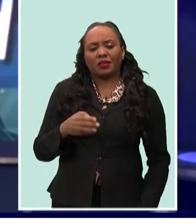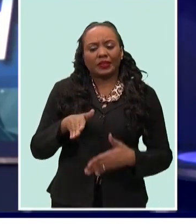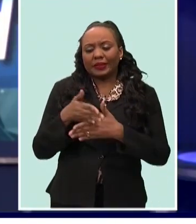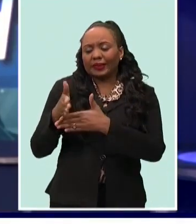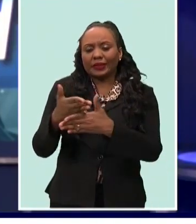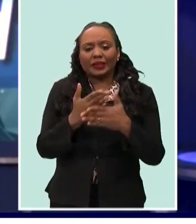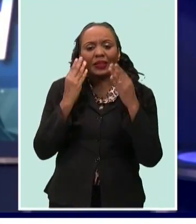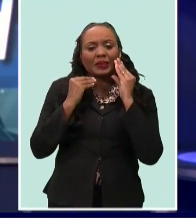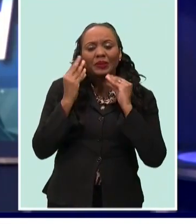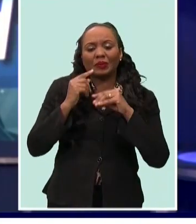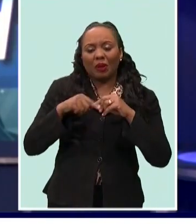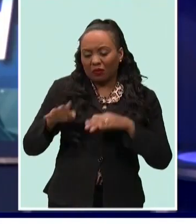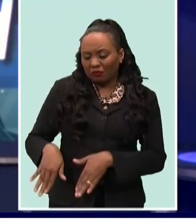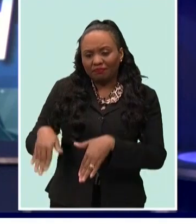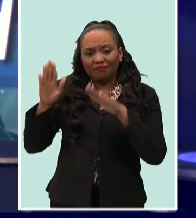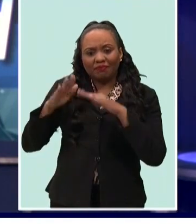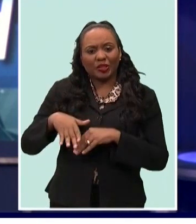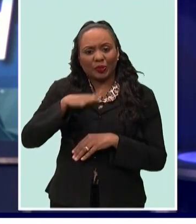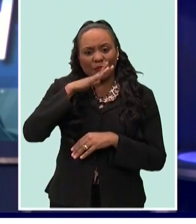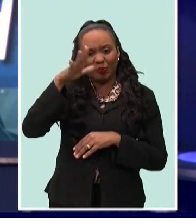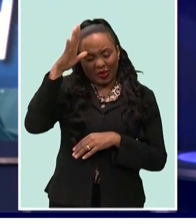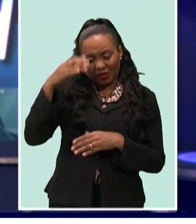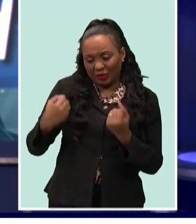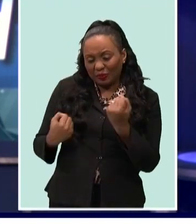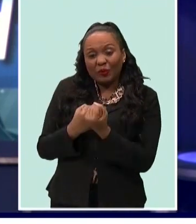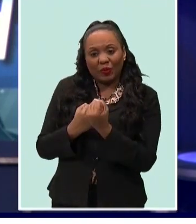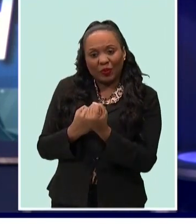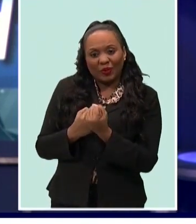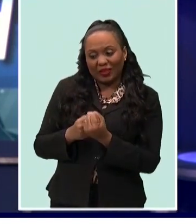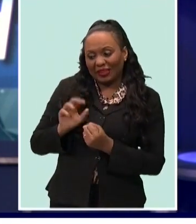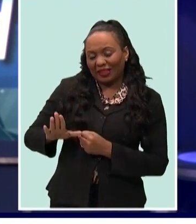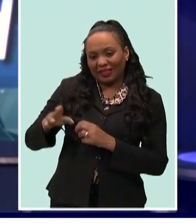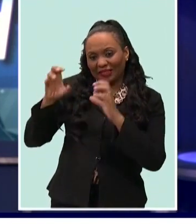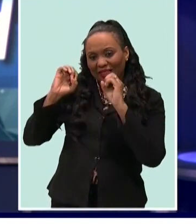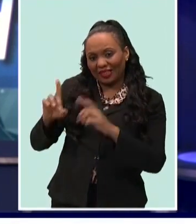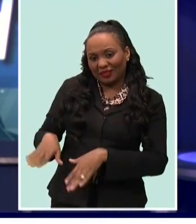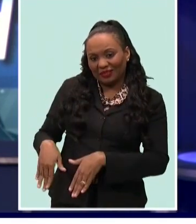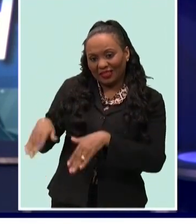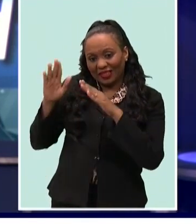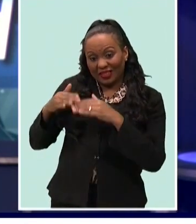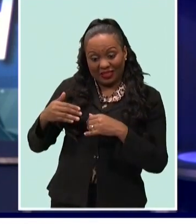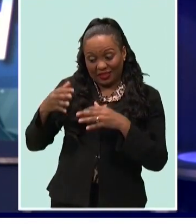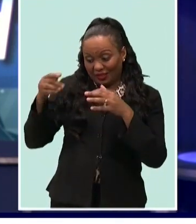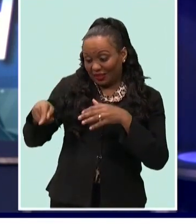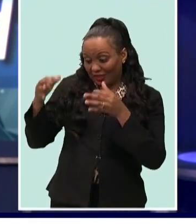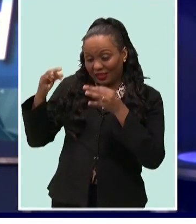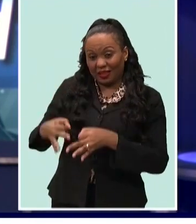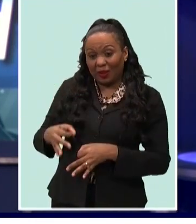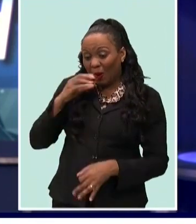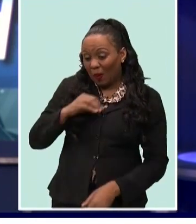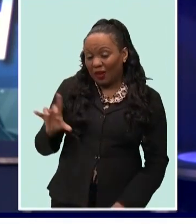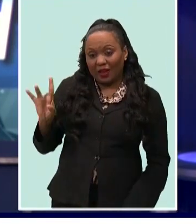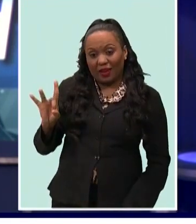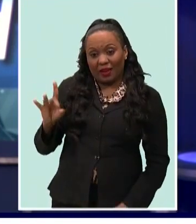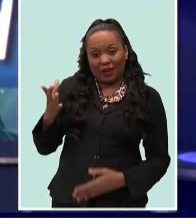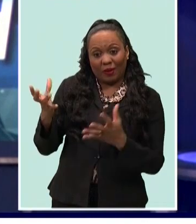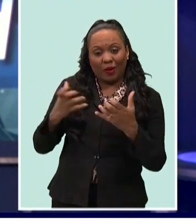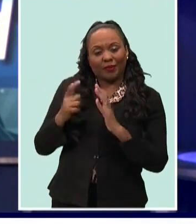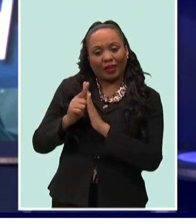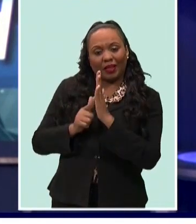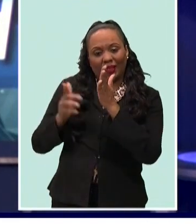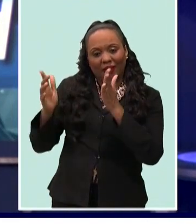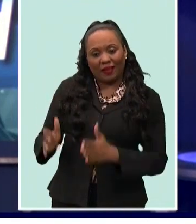experiences growing up and talked about how her parents supported her educational endeavors when she decided she wanted to be a lawyer at the age